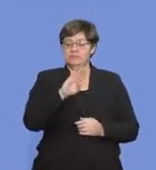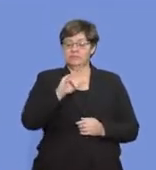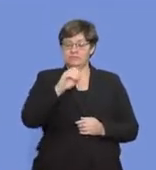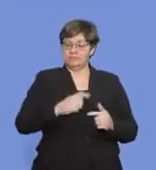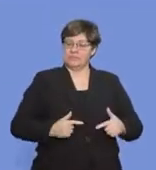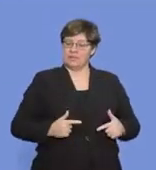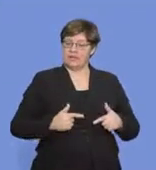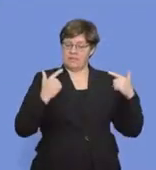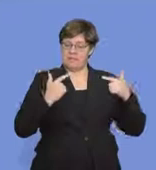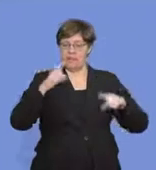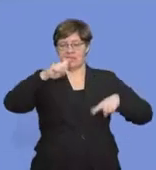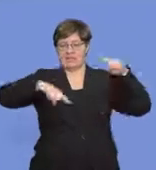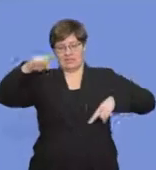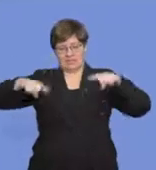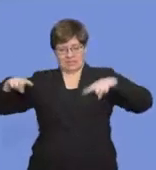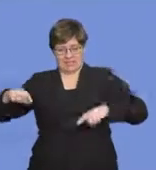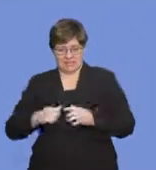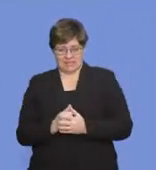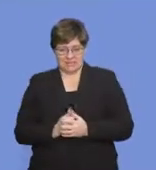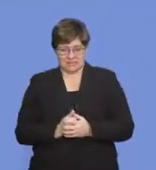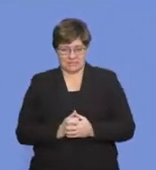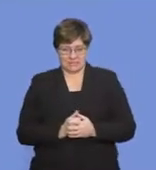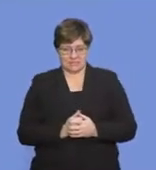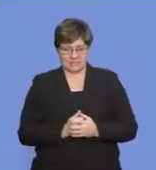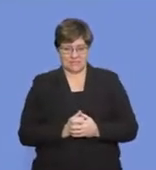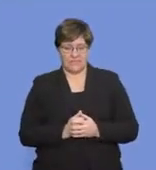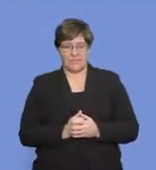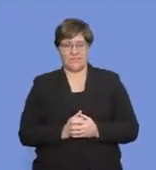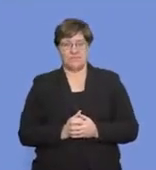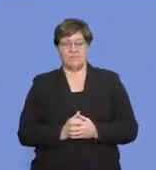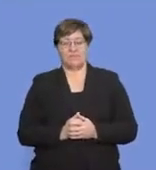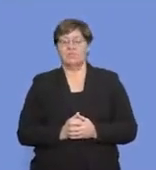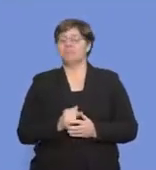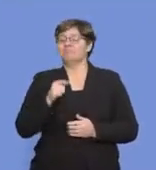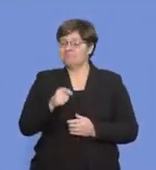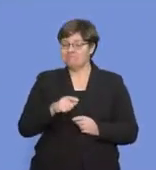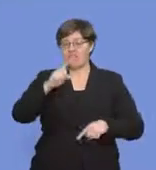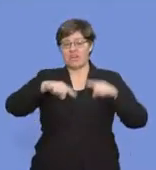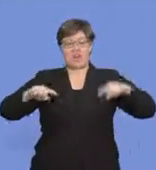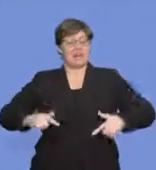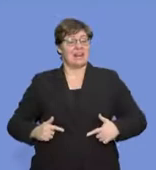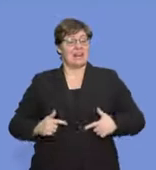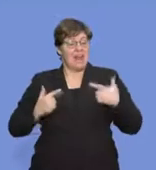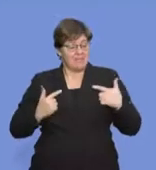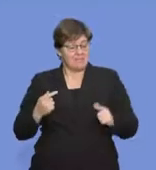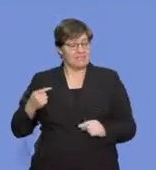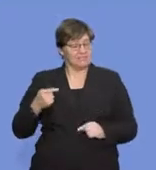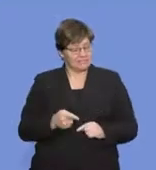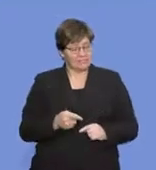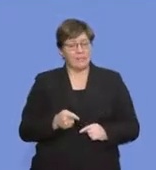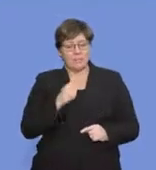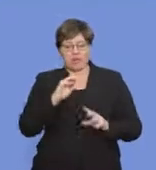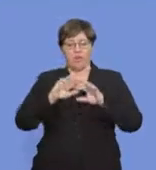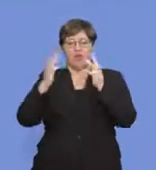is living, and diversity would be variety of life. And that variety of life is what exists